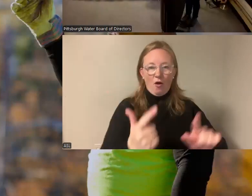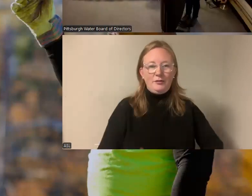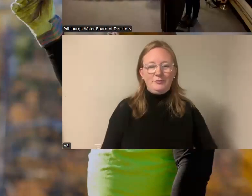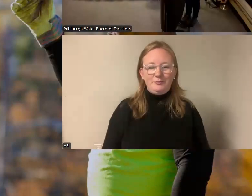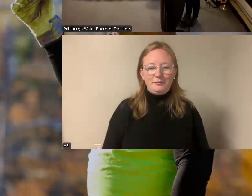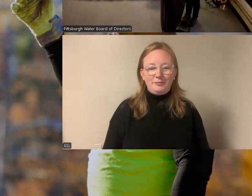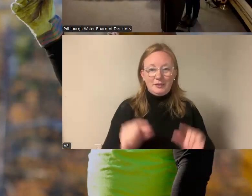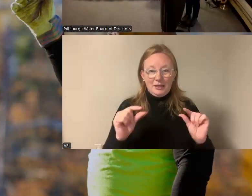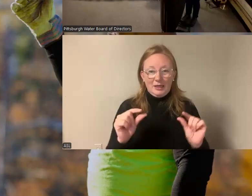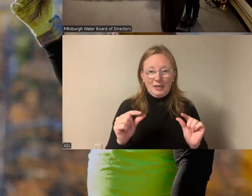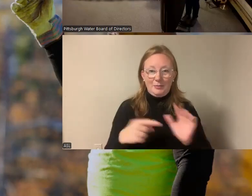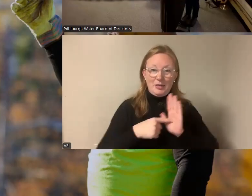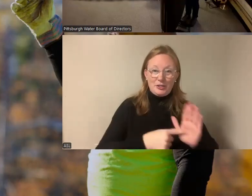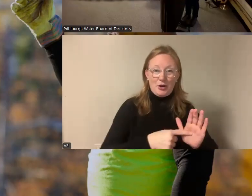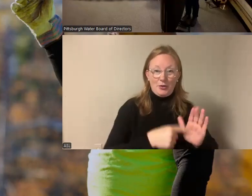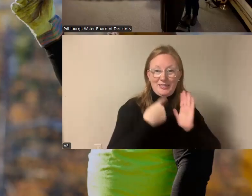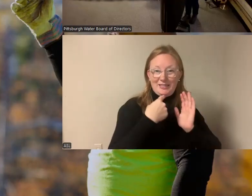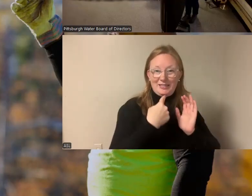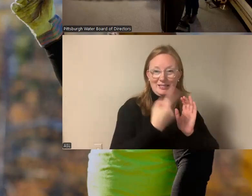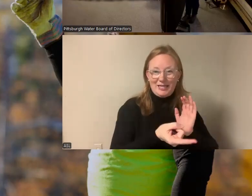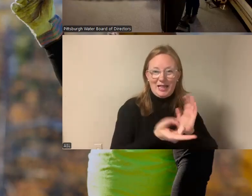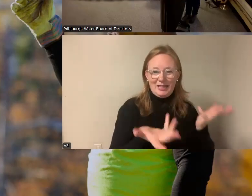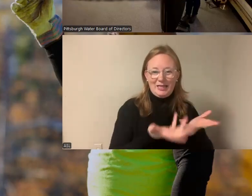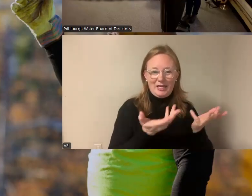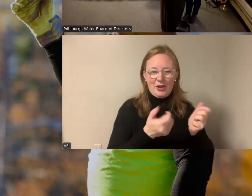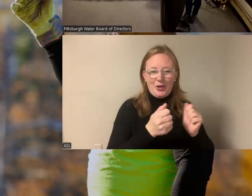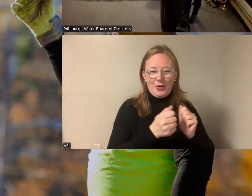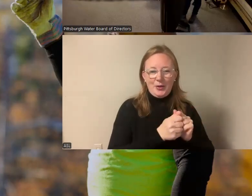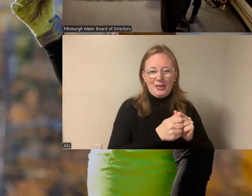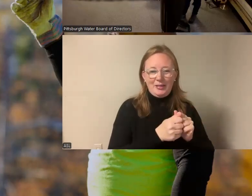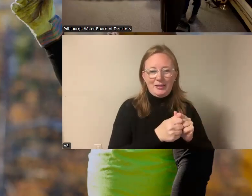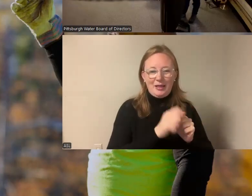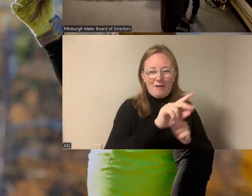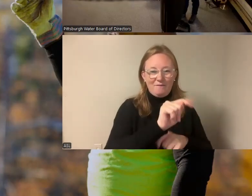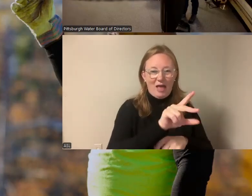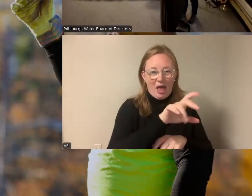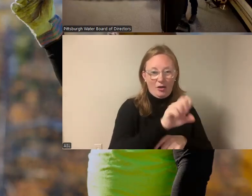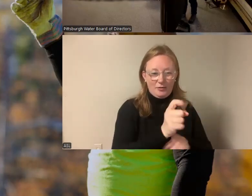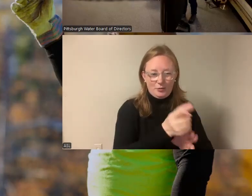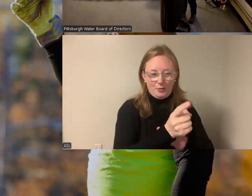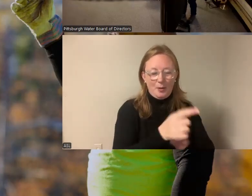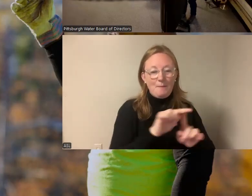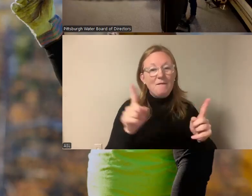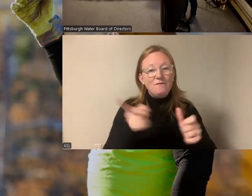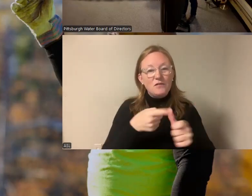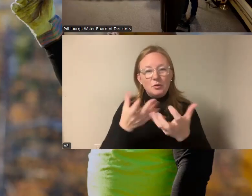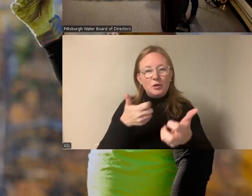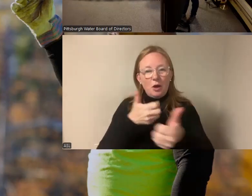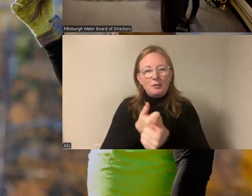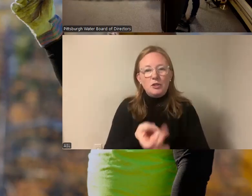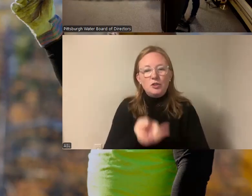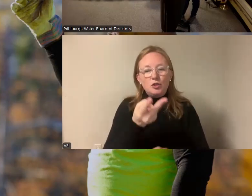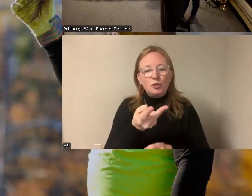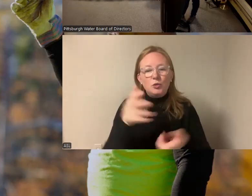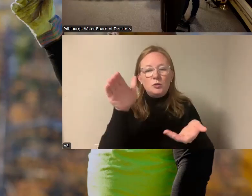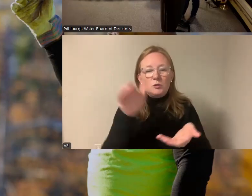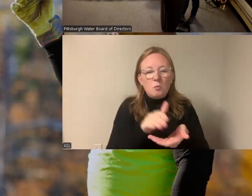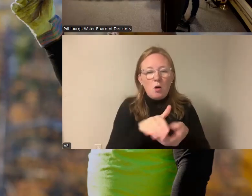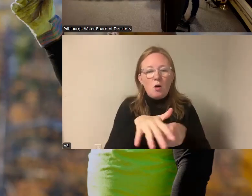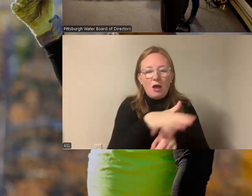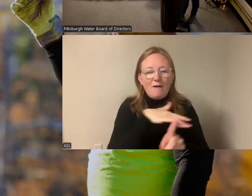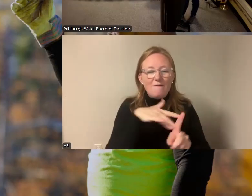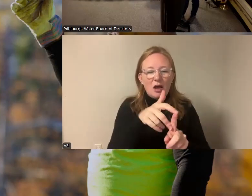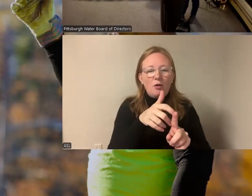I have a little bit of a show and tell over here with some valves in a moment. But first I wanted to update you on two small environmental compliance